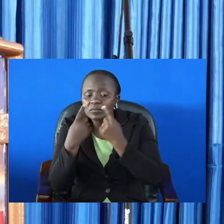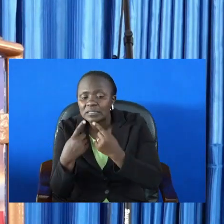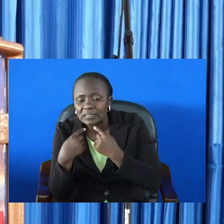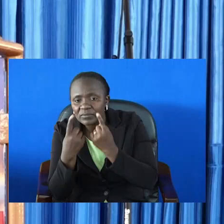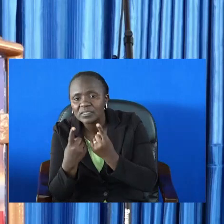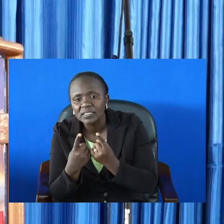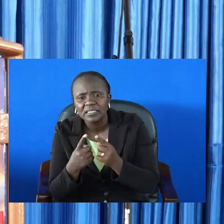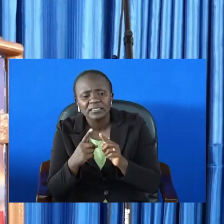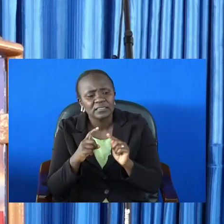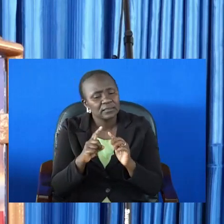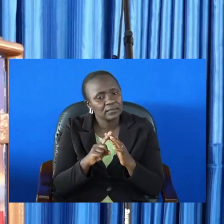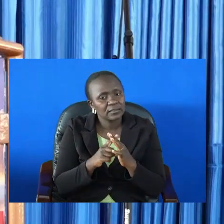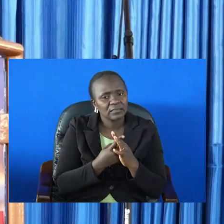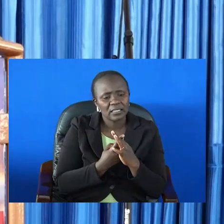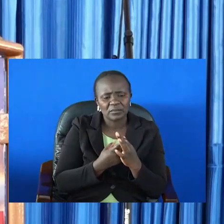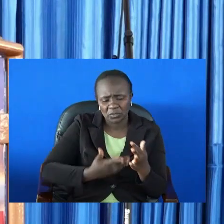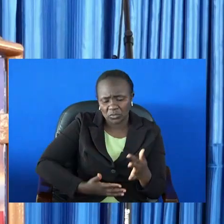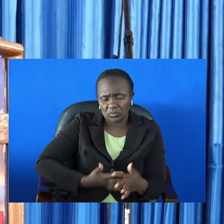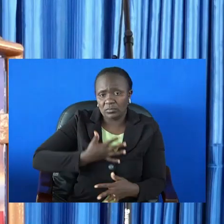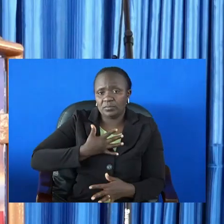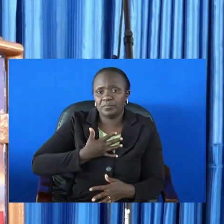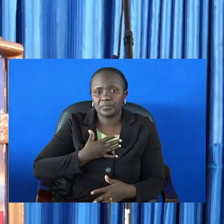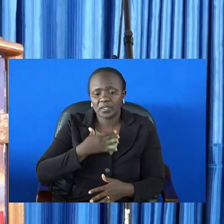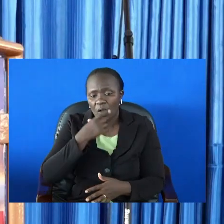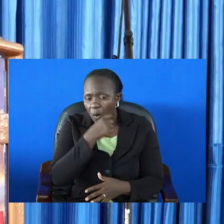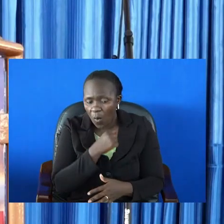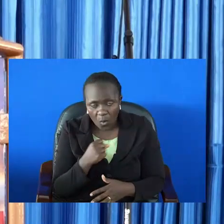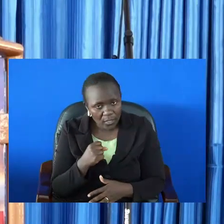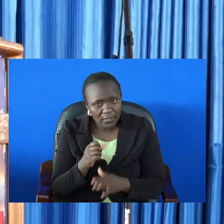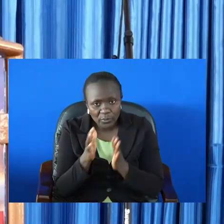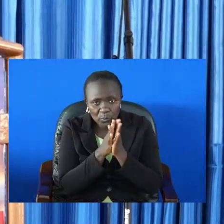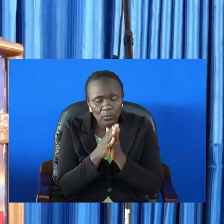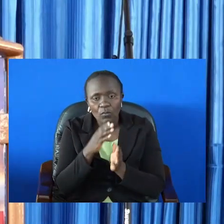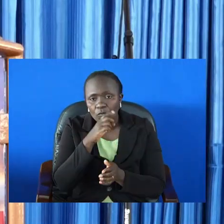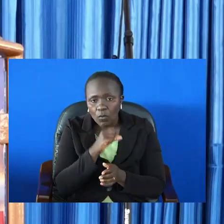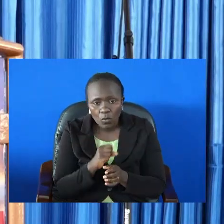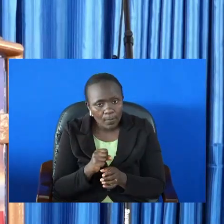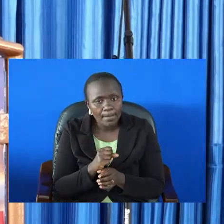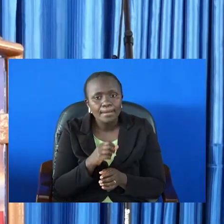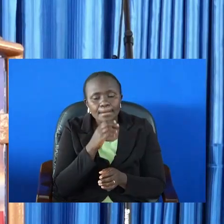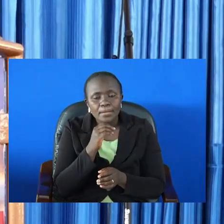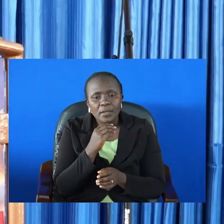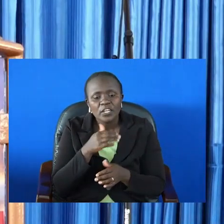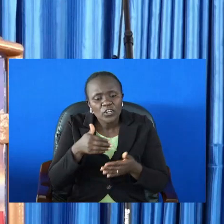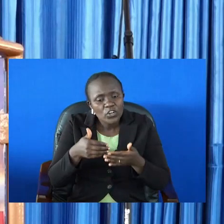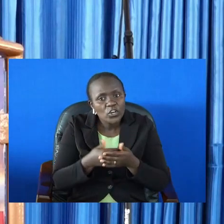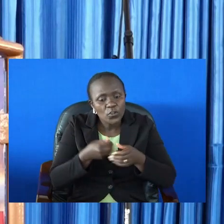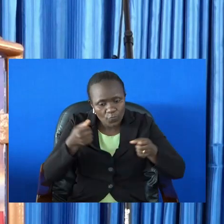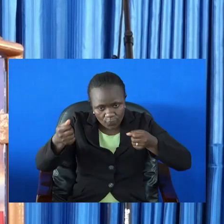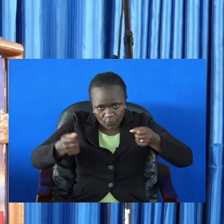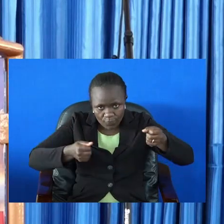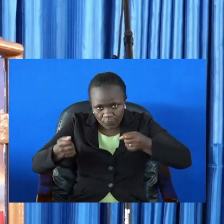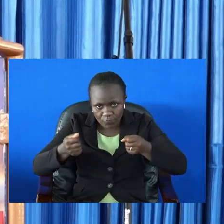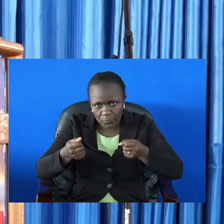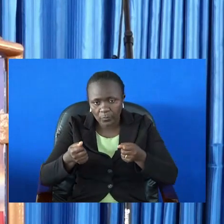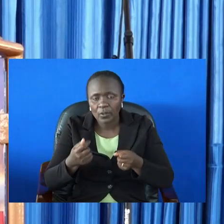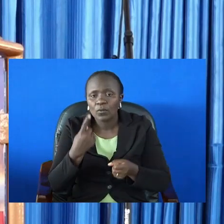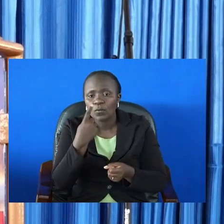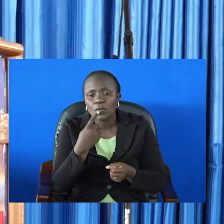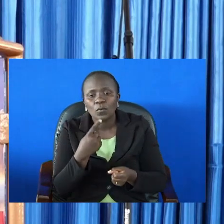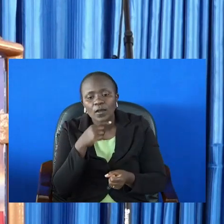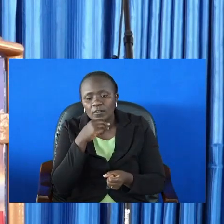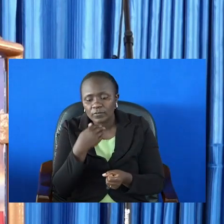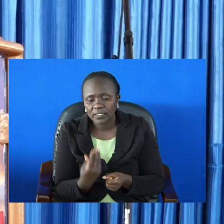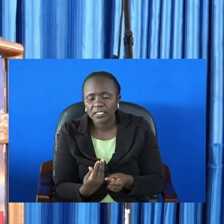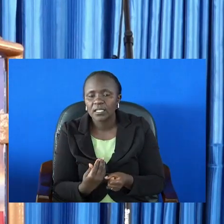to become resentful. There was an old man that had a new vehicle, and one of his child, in a